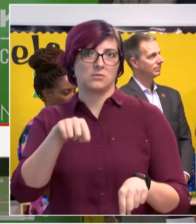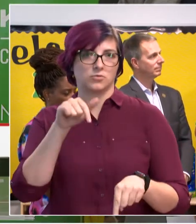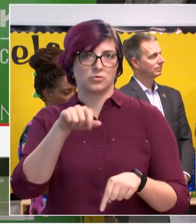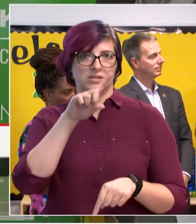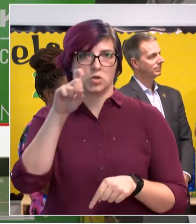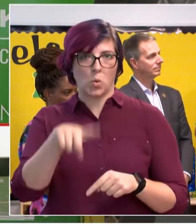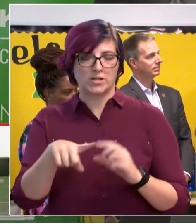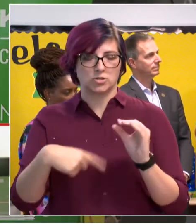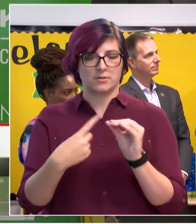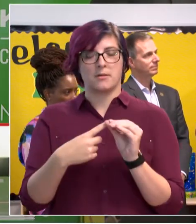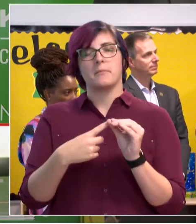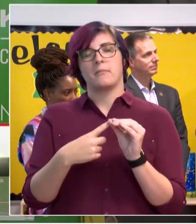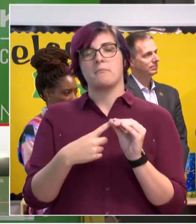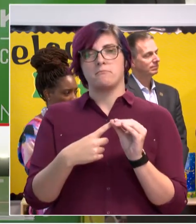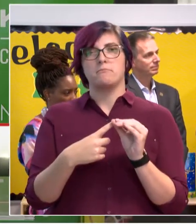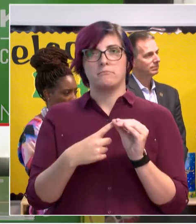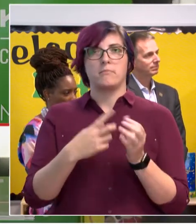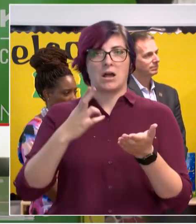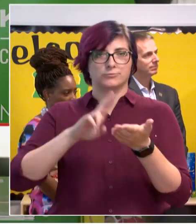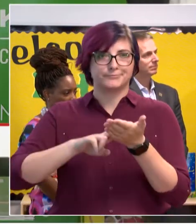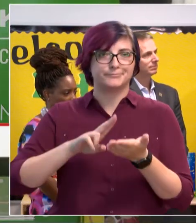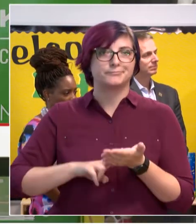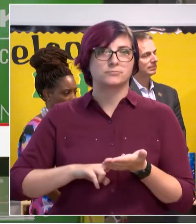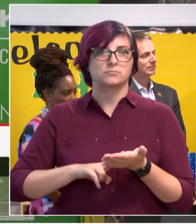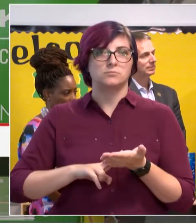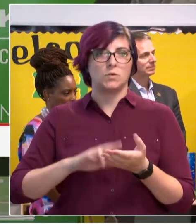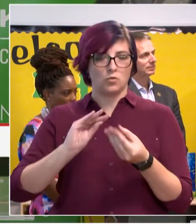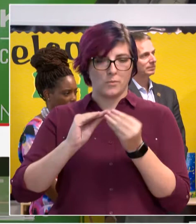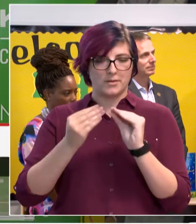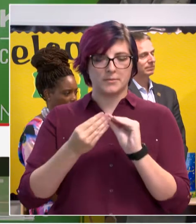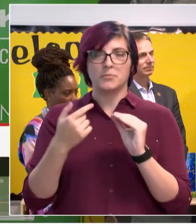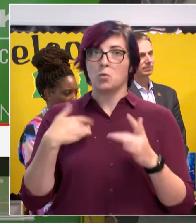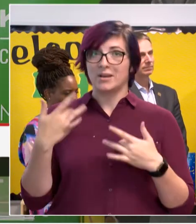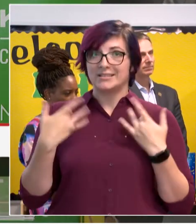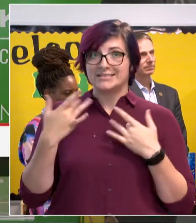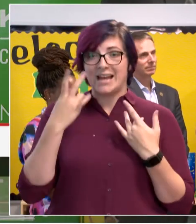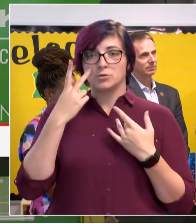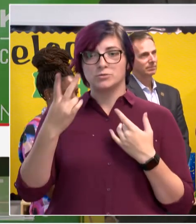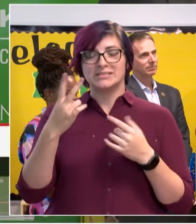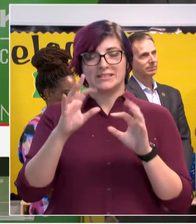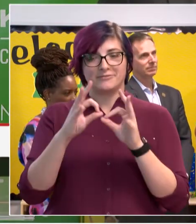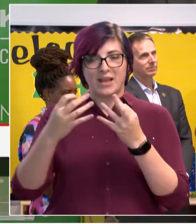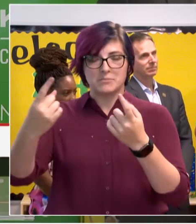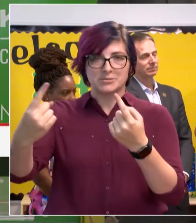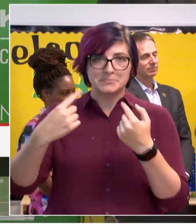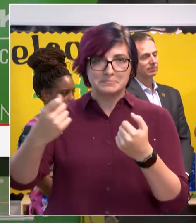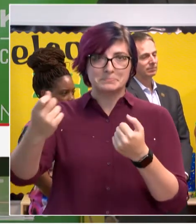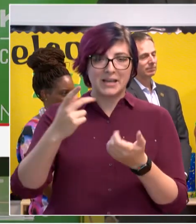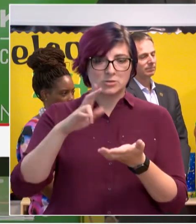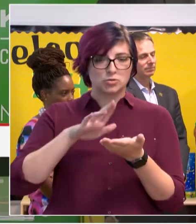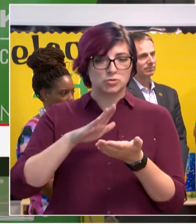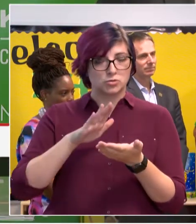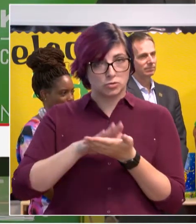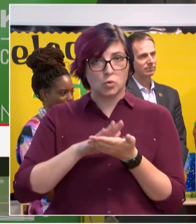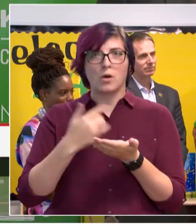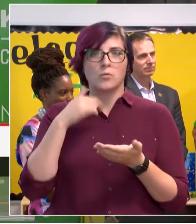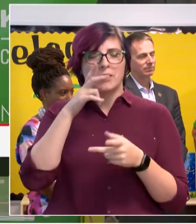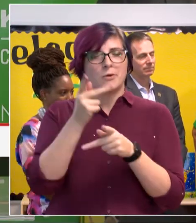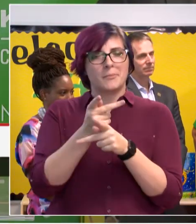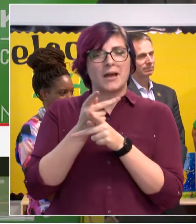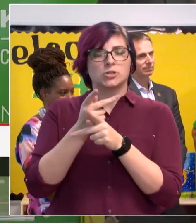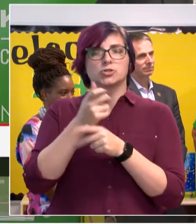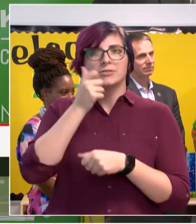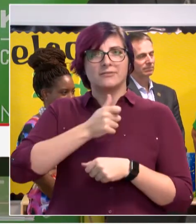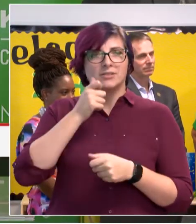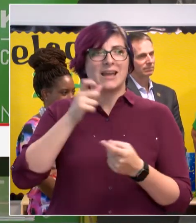and excited to see the families returning to our schools, but we will be monitoring it on a daily basis until we get to October 5th, which is count day.